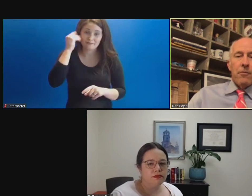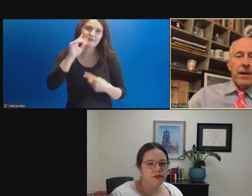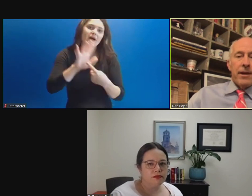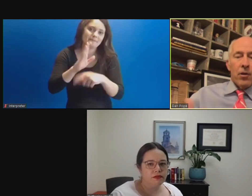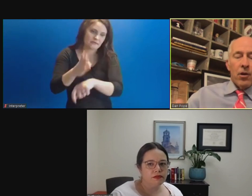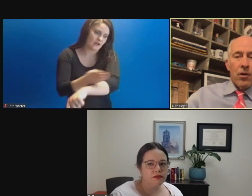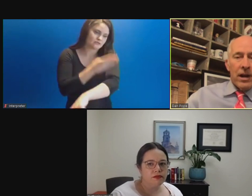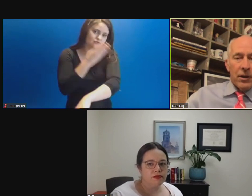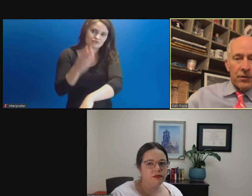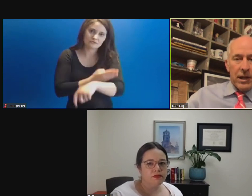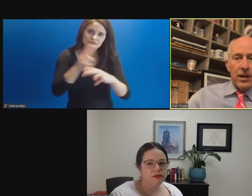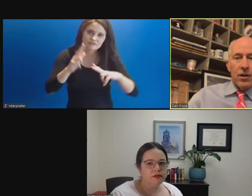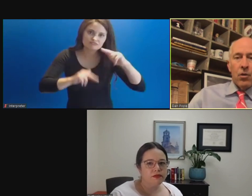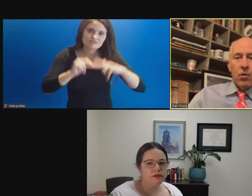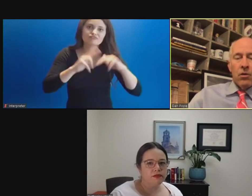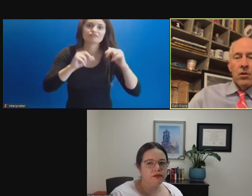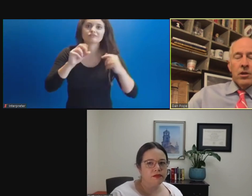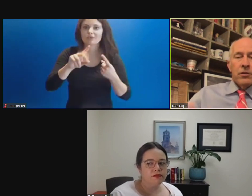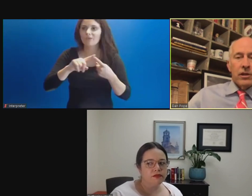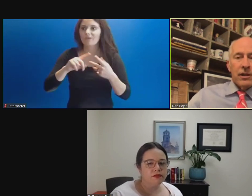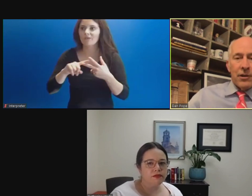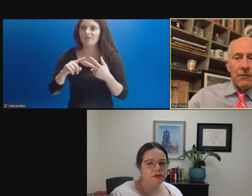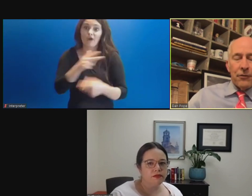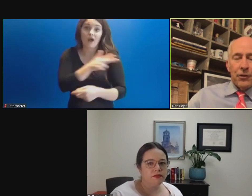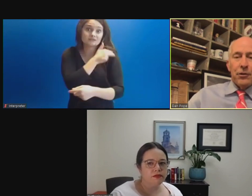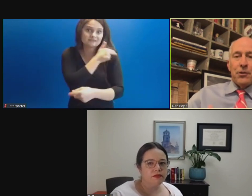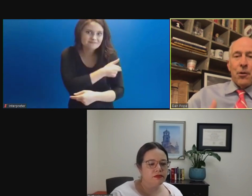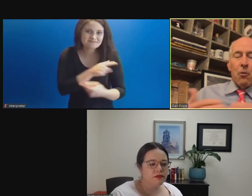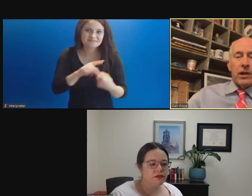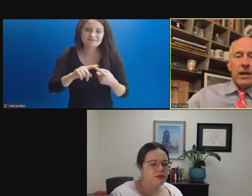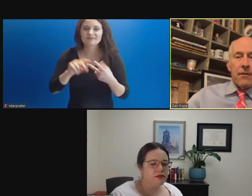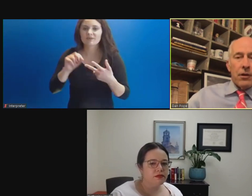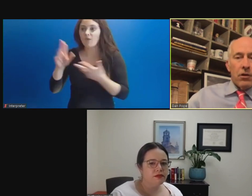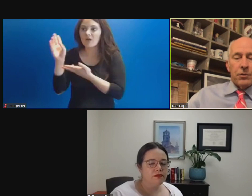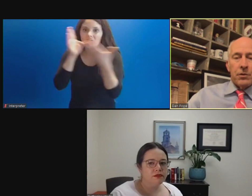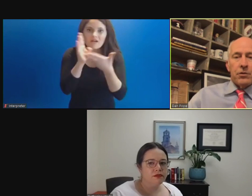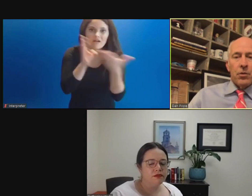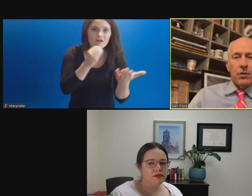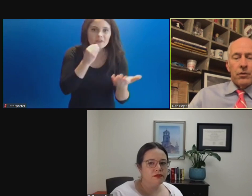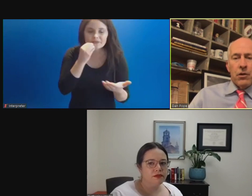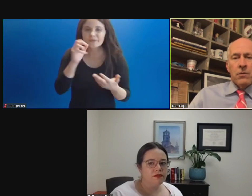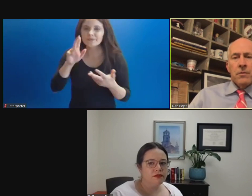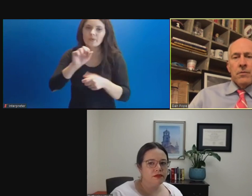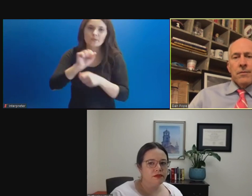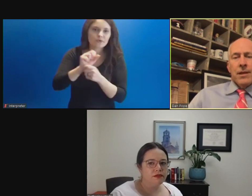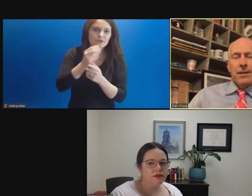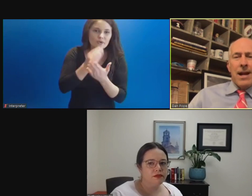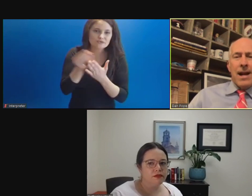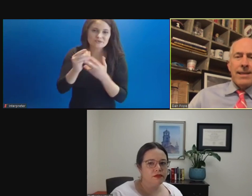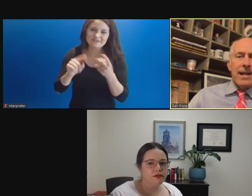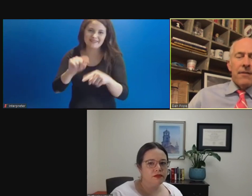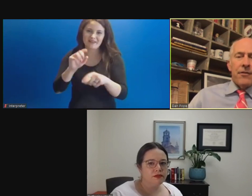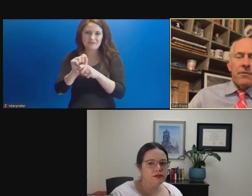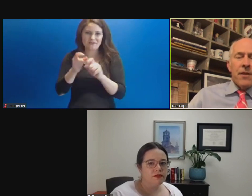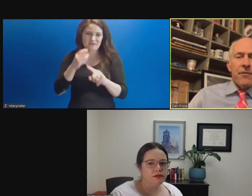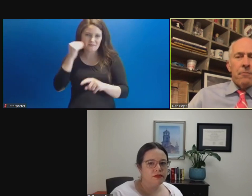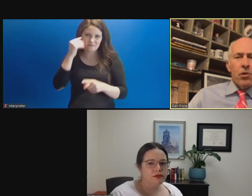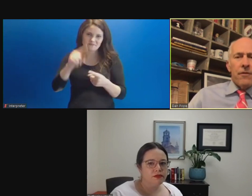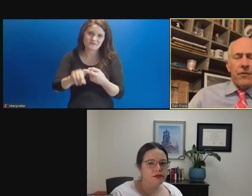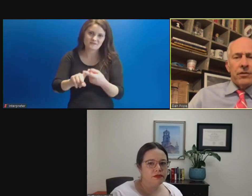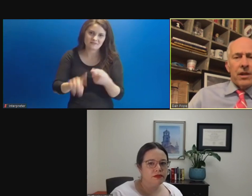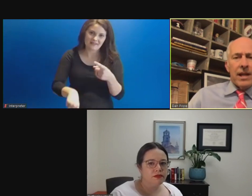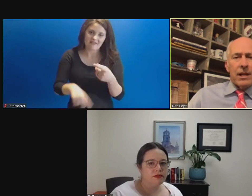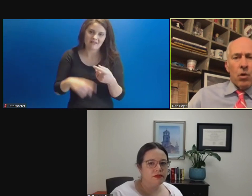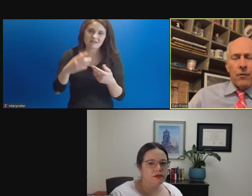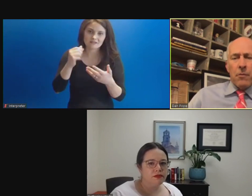for a minute, or healthcare, or delivering food, or working in the grocery store. So I think if an